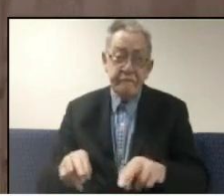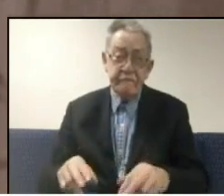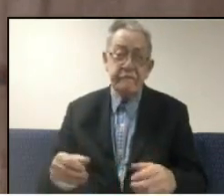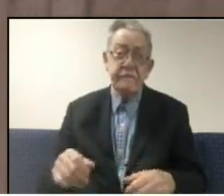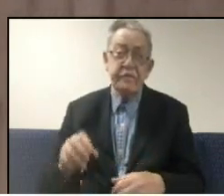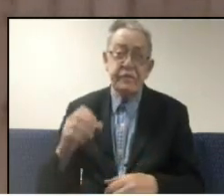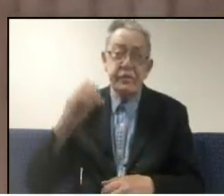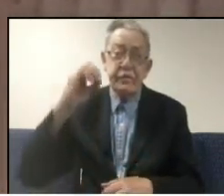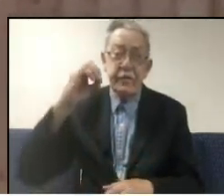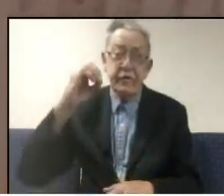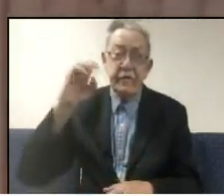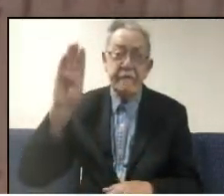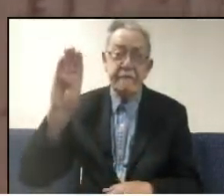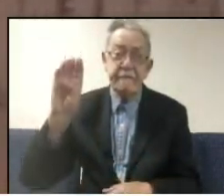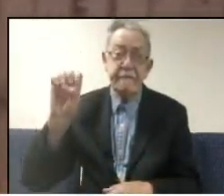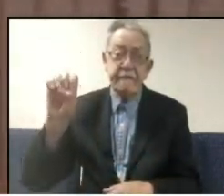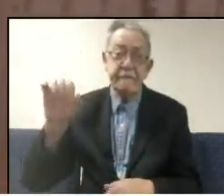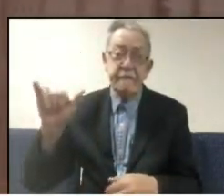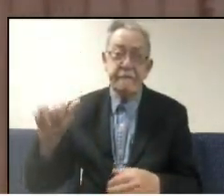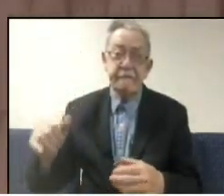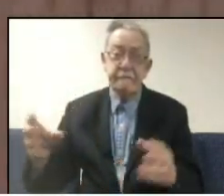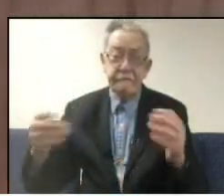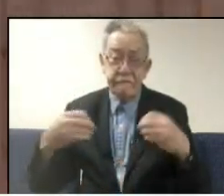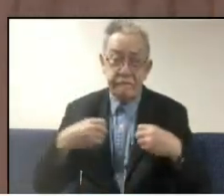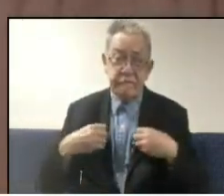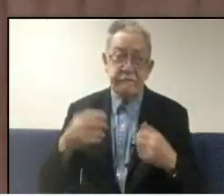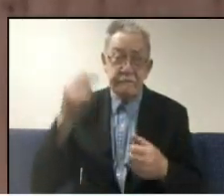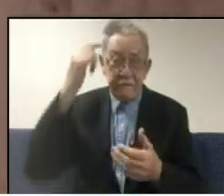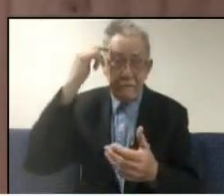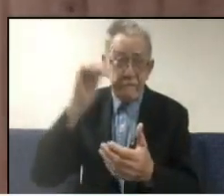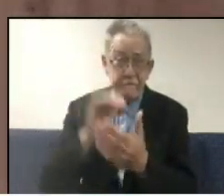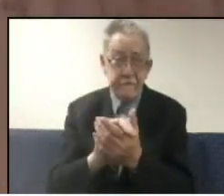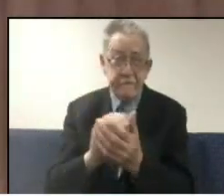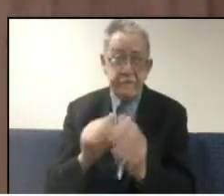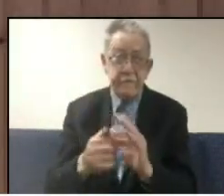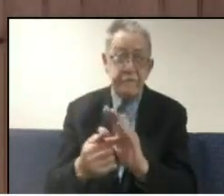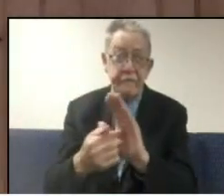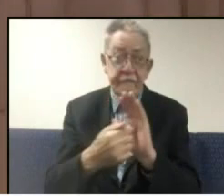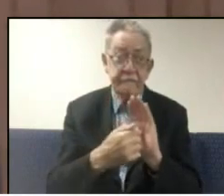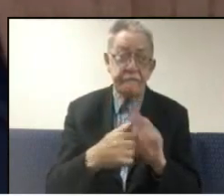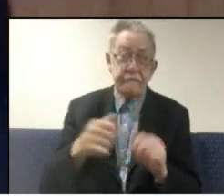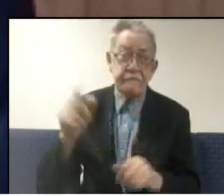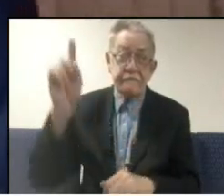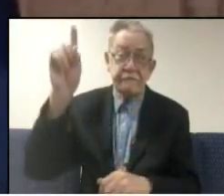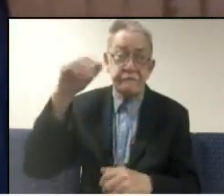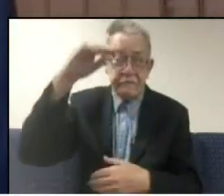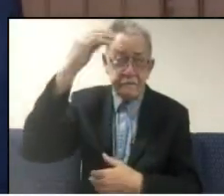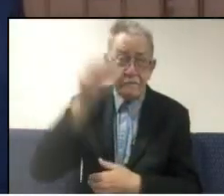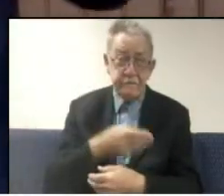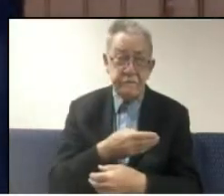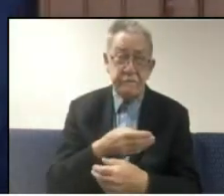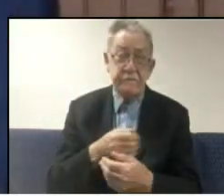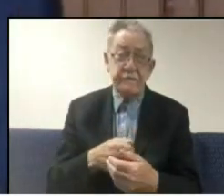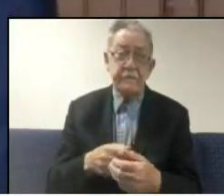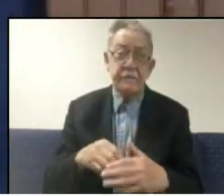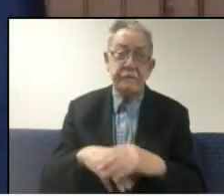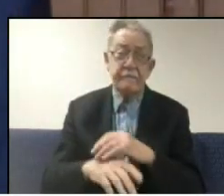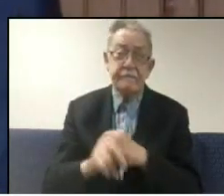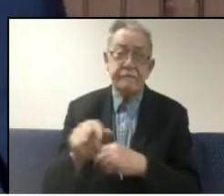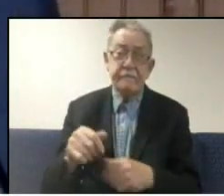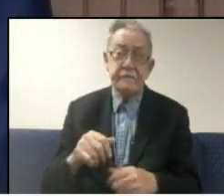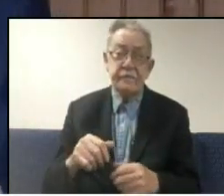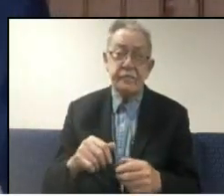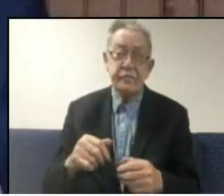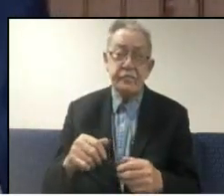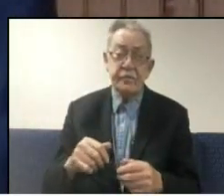to believe. And having revealed His Son in him, He then doesn't stop there. He reveals His purpose